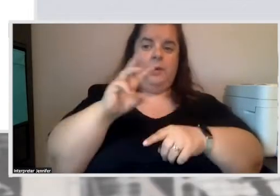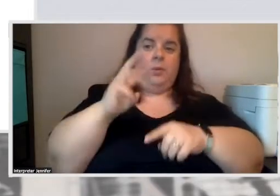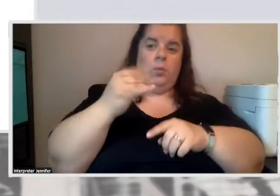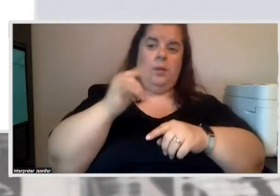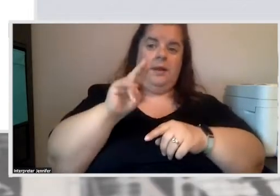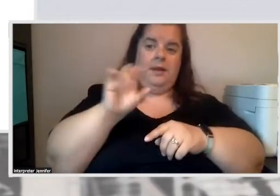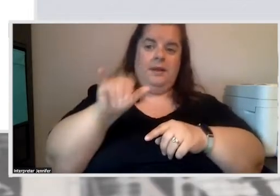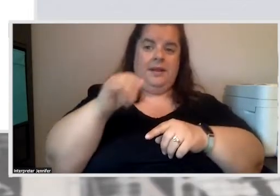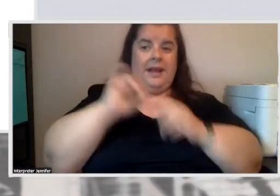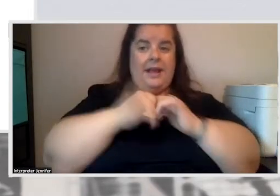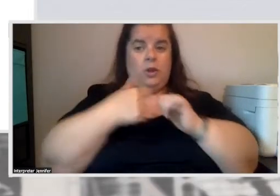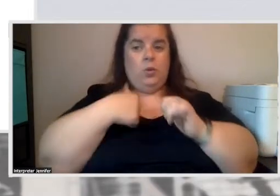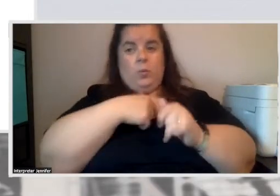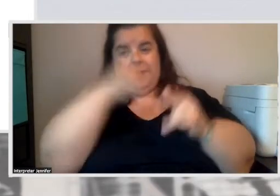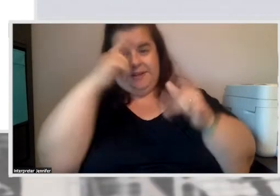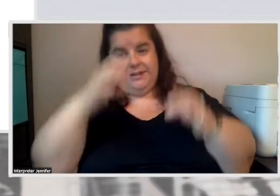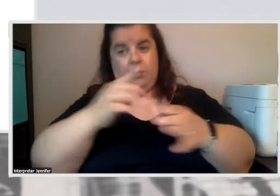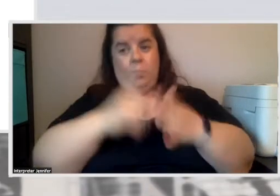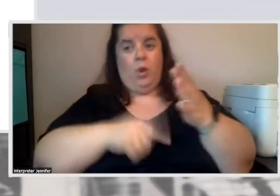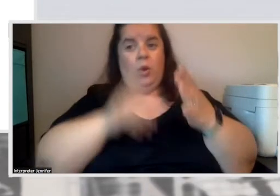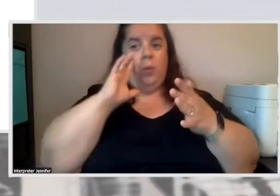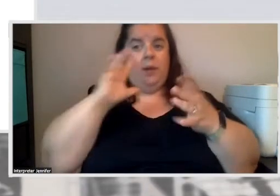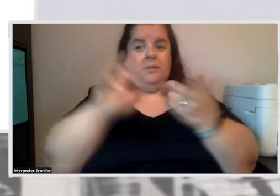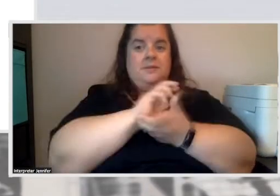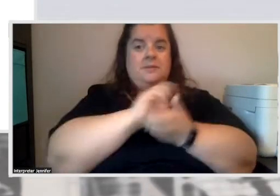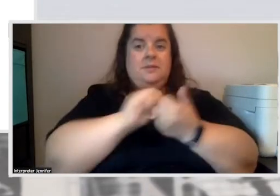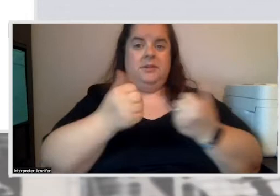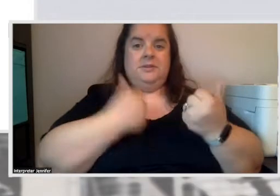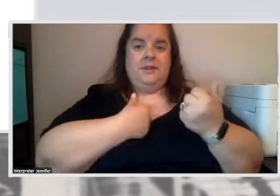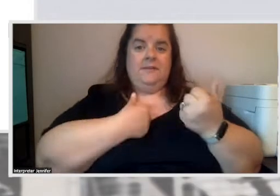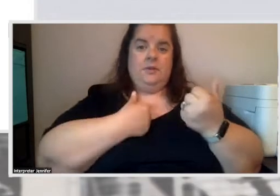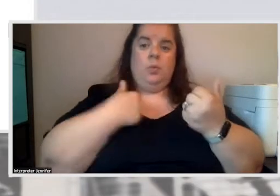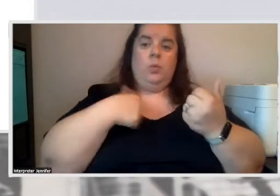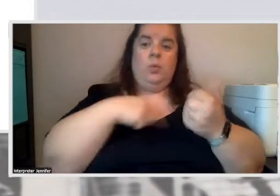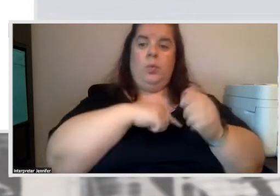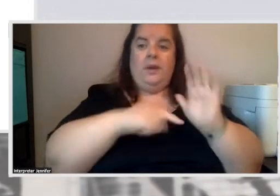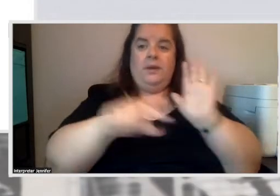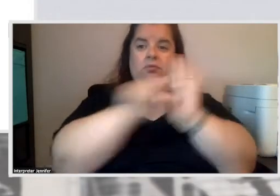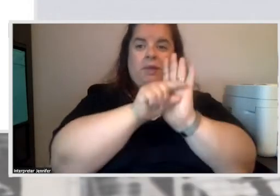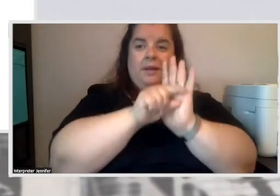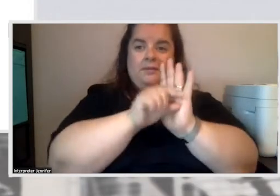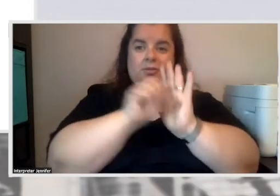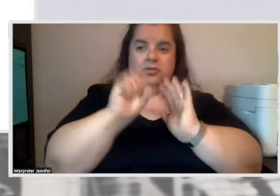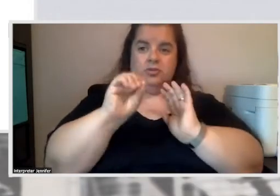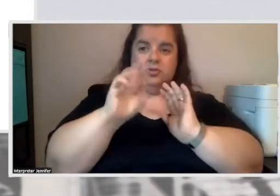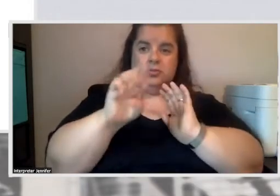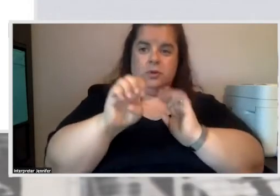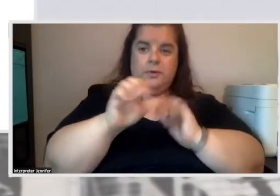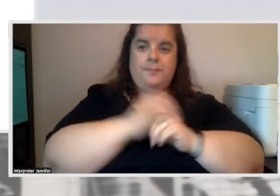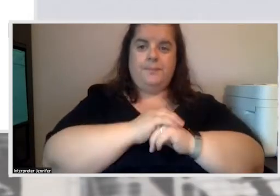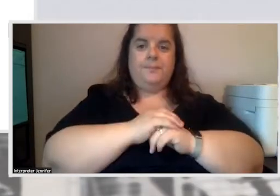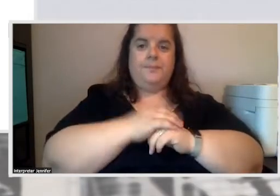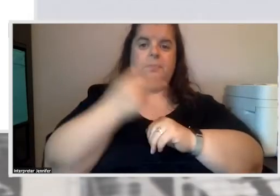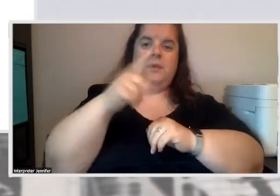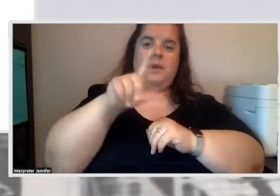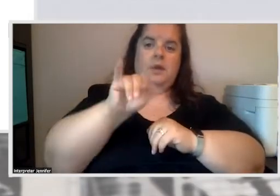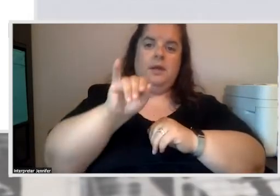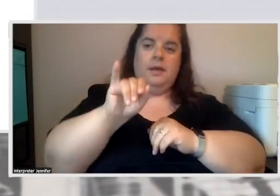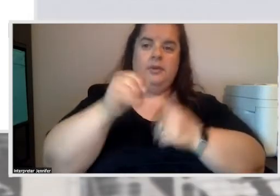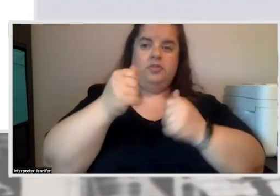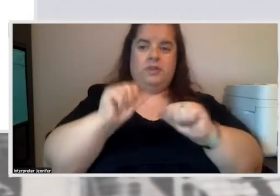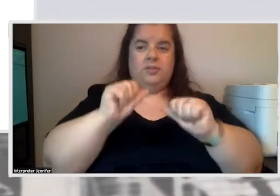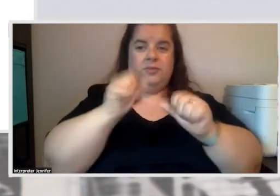do we determine what gets demolished? We score them. We score condemned buildings. So PLI strives to